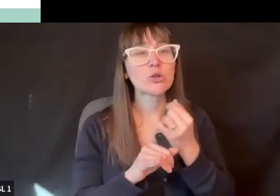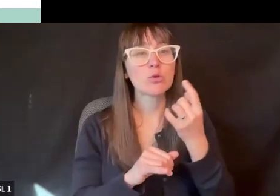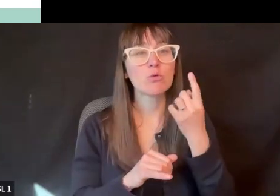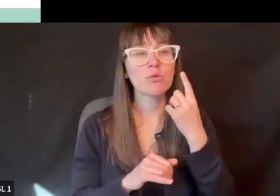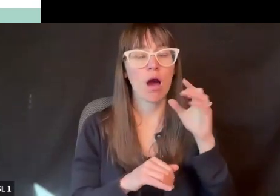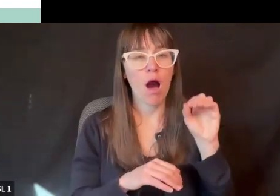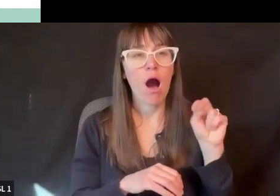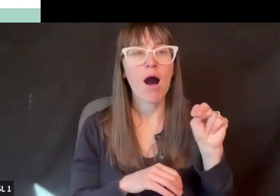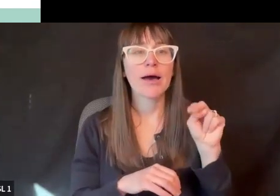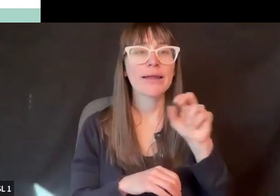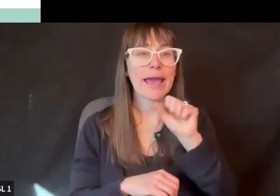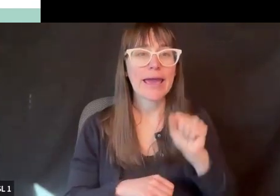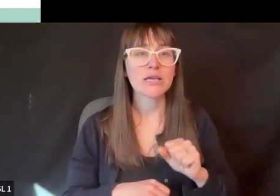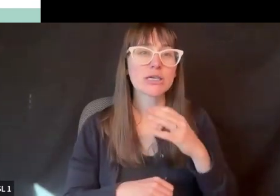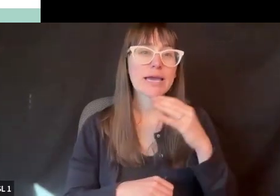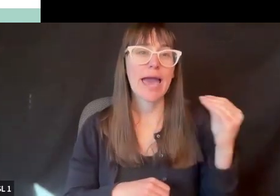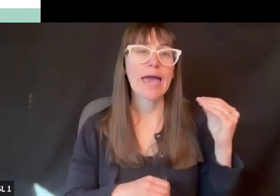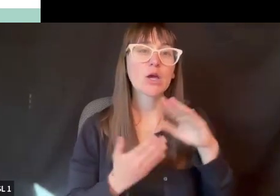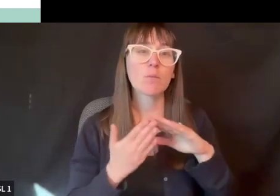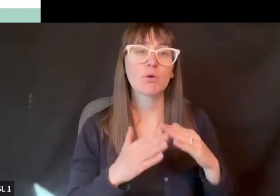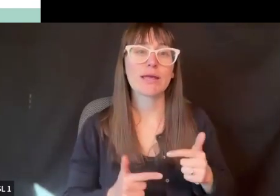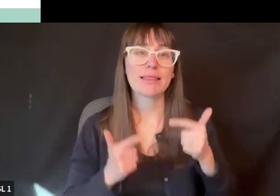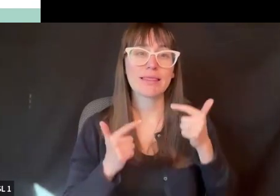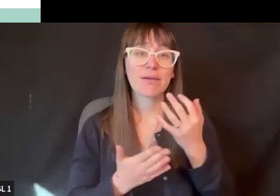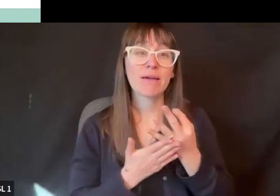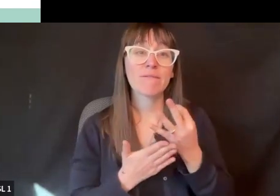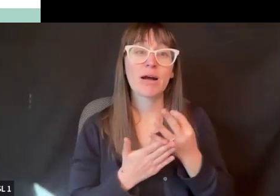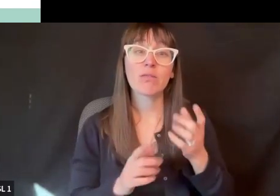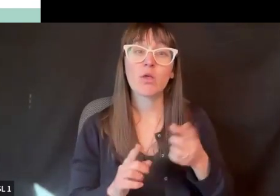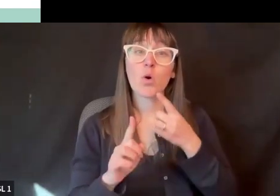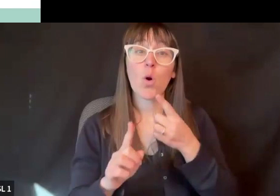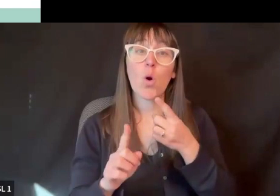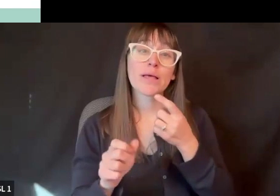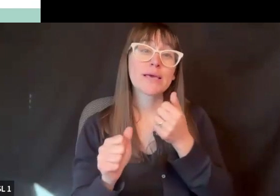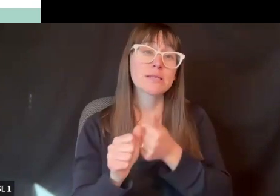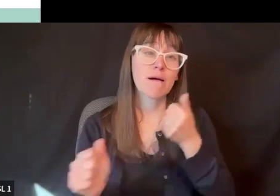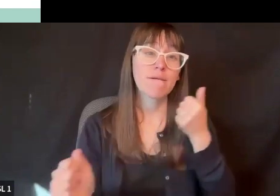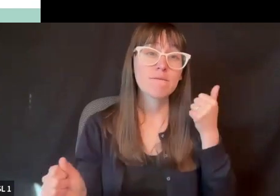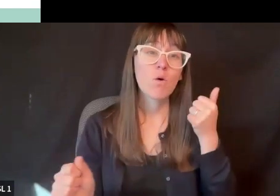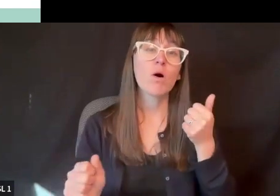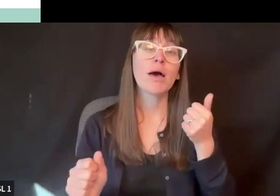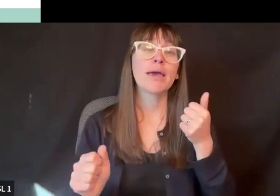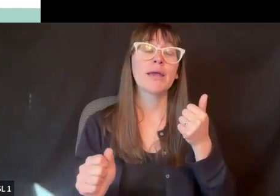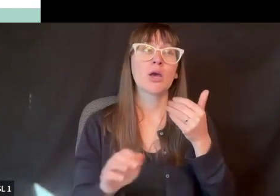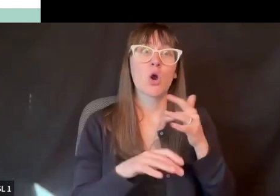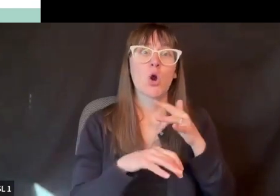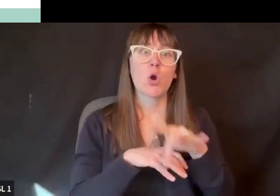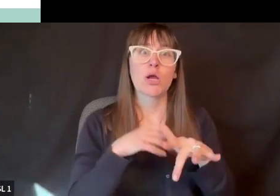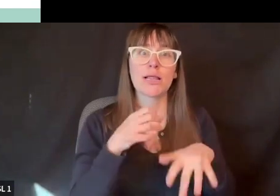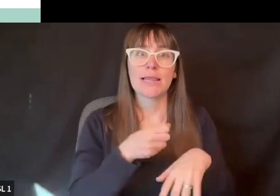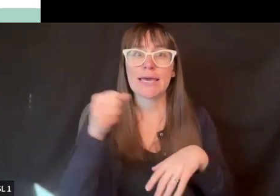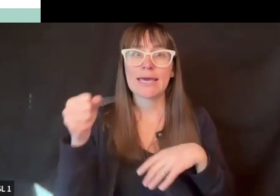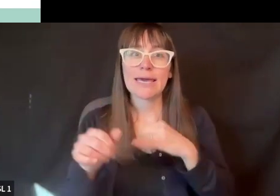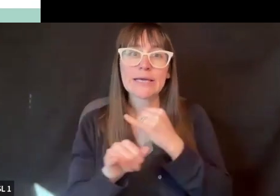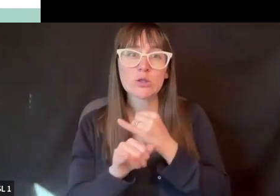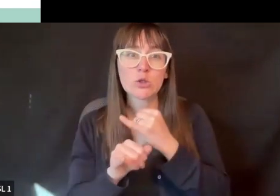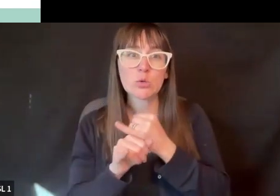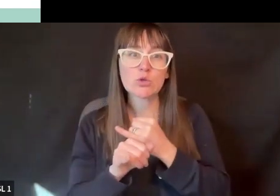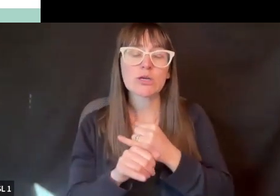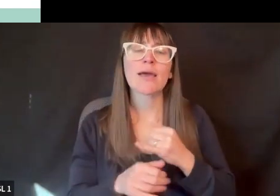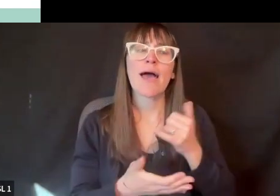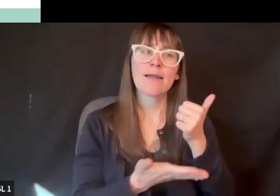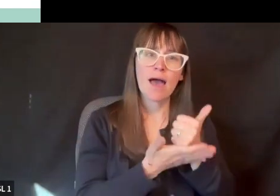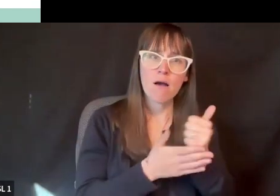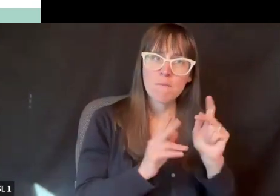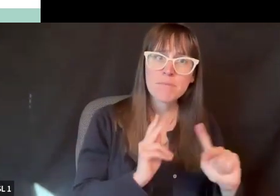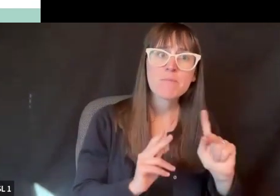the Institute on Aging and the Community Living Fund. And the goal there is to prevent premature institutionalization and to help